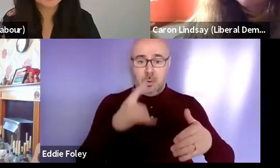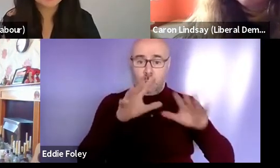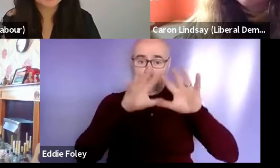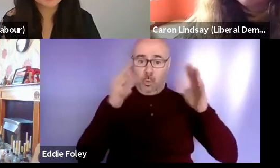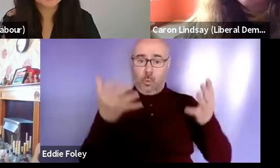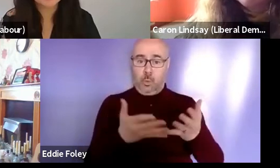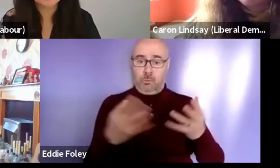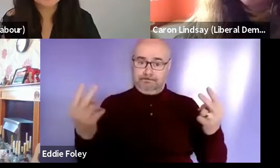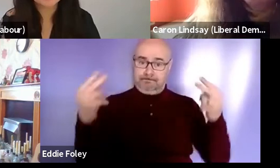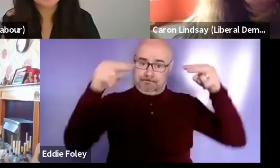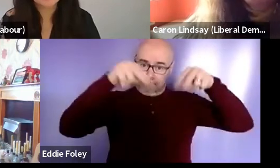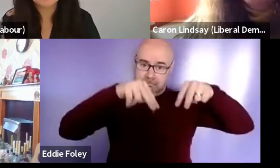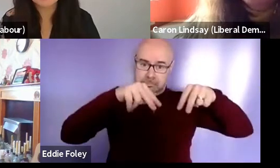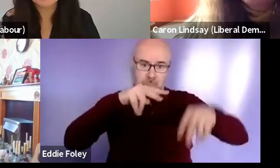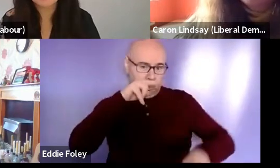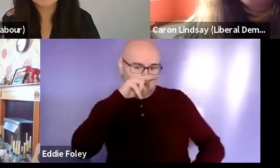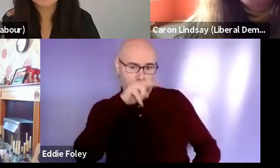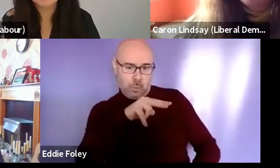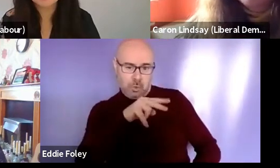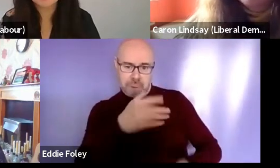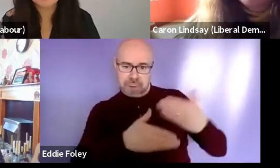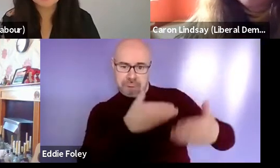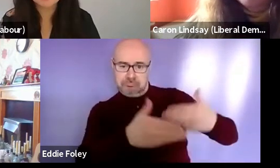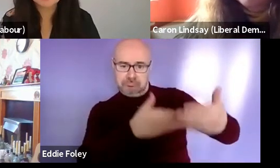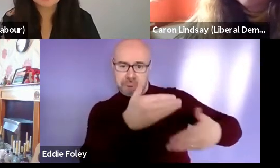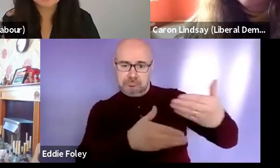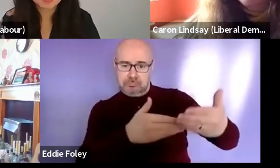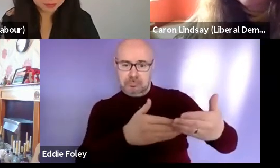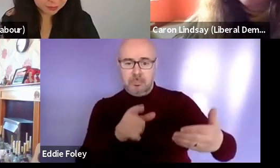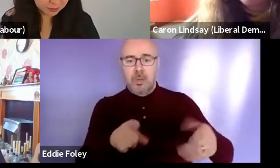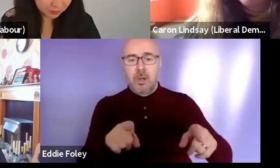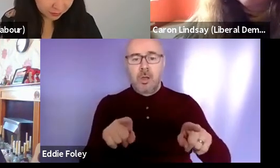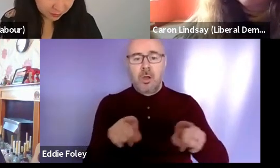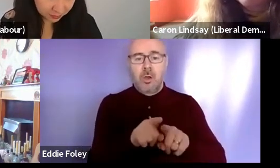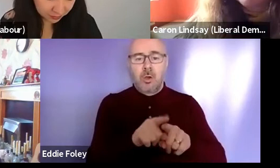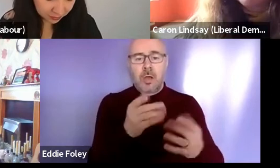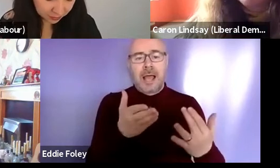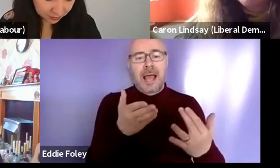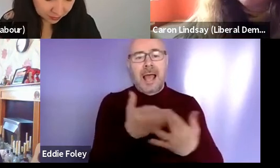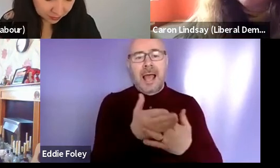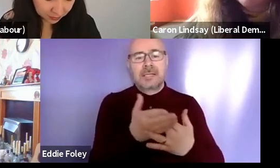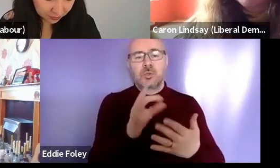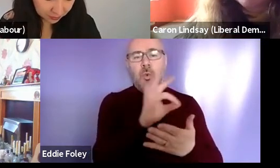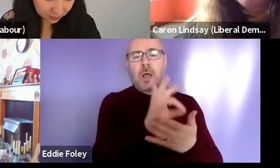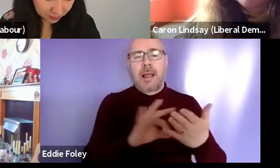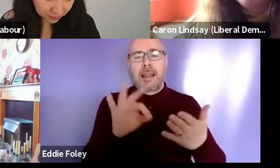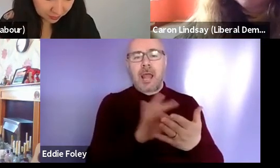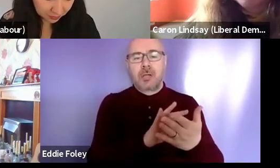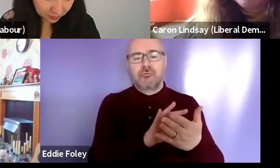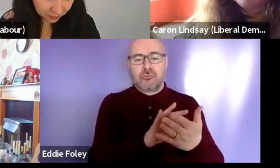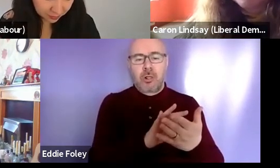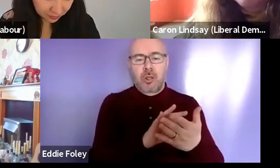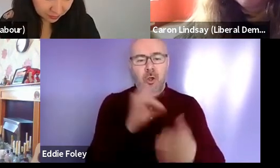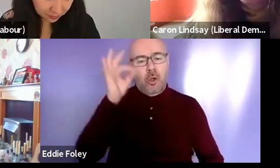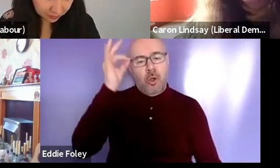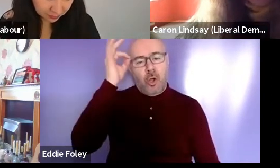disability organisations, and alongside us establishing schemes like the Access to Elected Office Fund, which provides financial